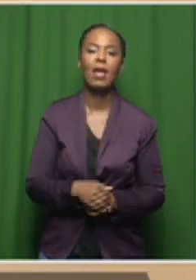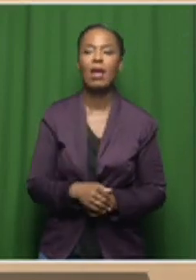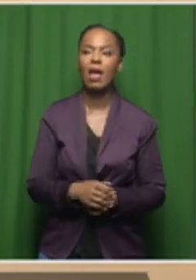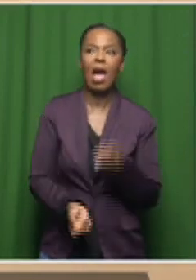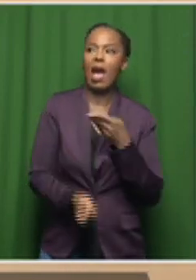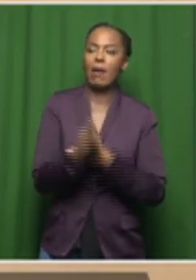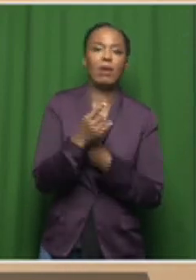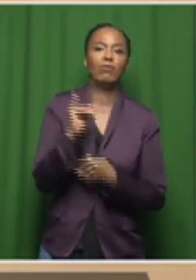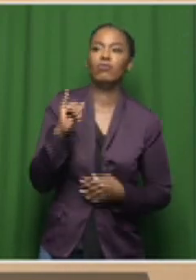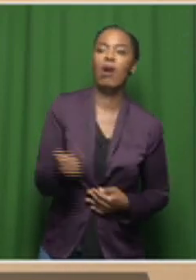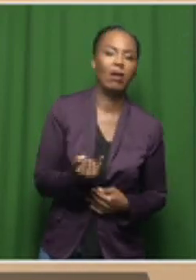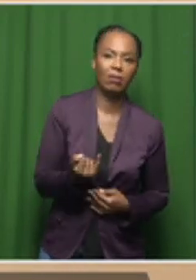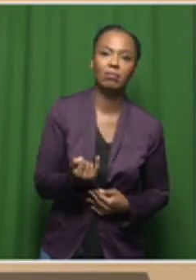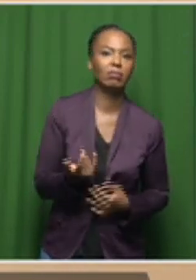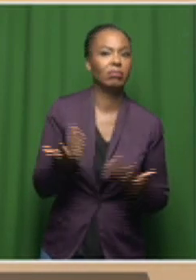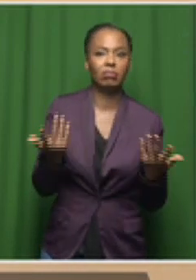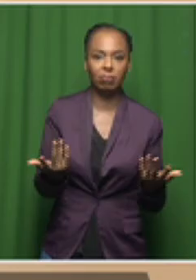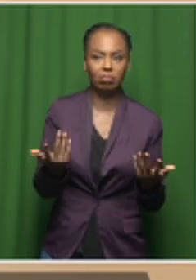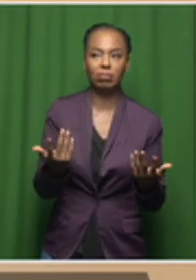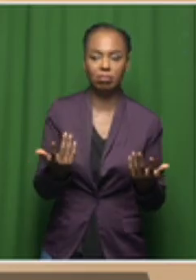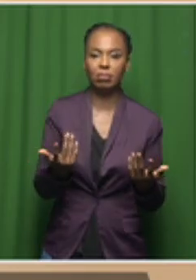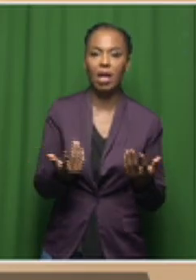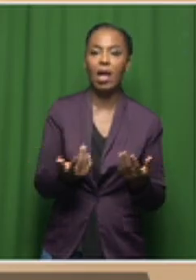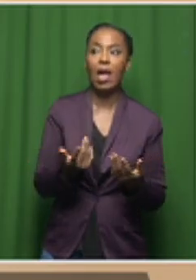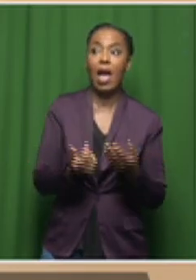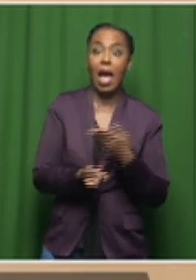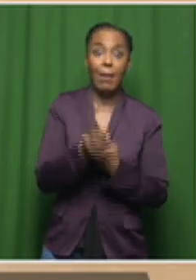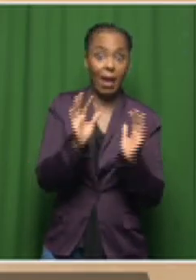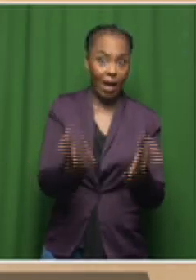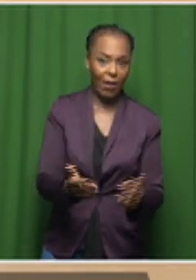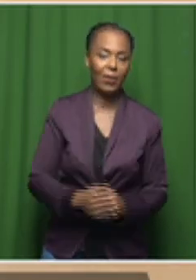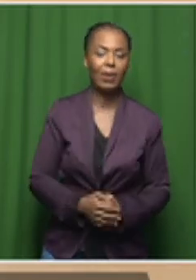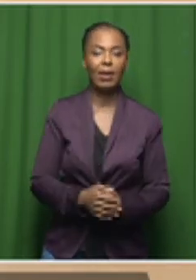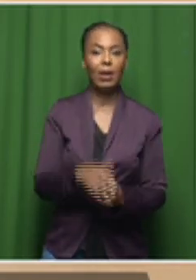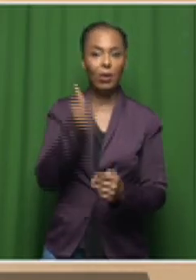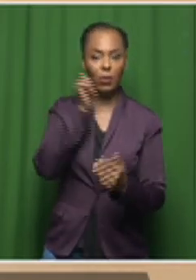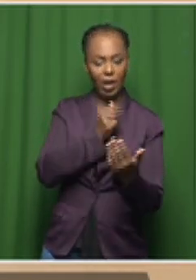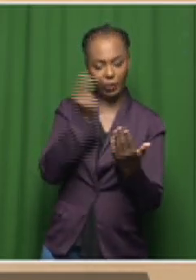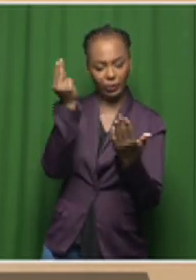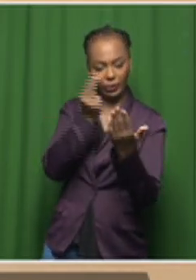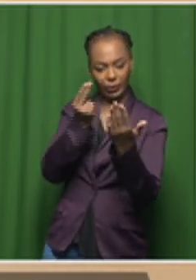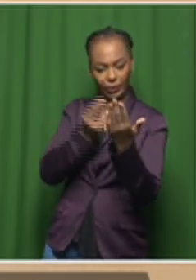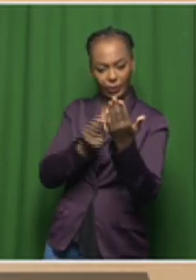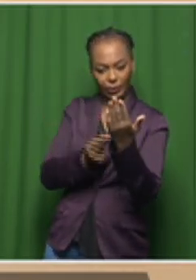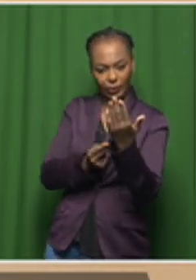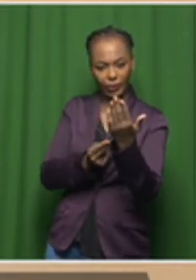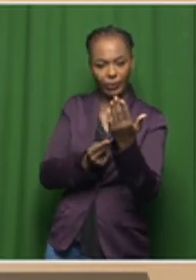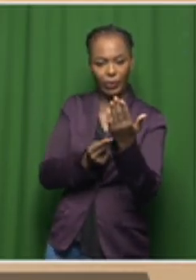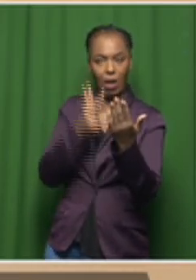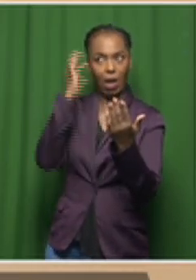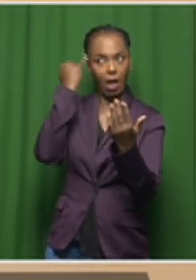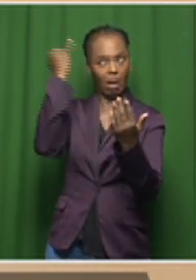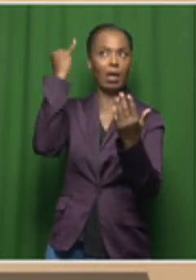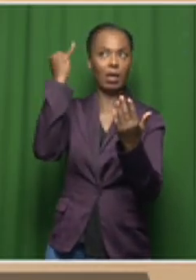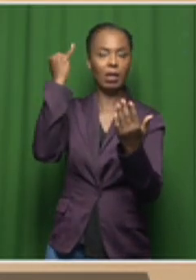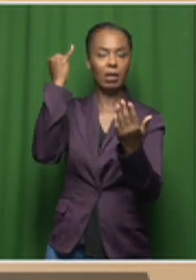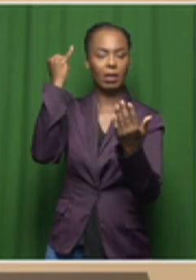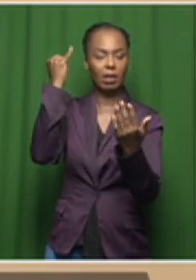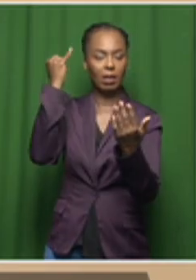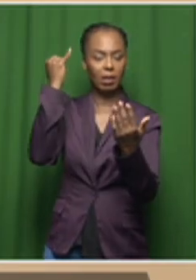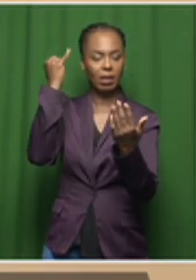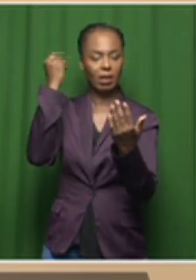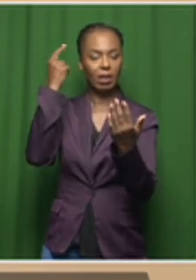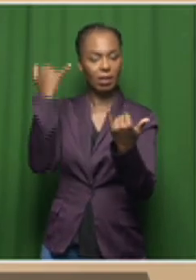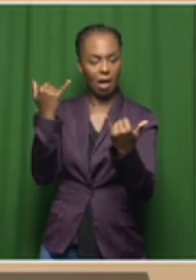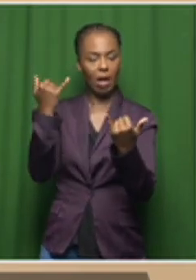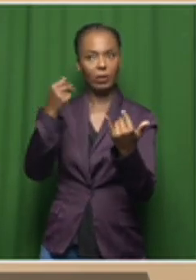It happened. What happens is the painting evolves. It's an evolution. And by the time the painting is finished, only then do I know